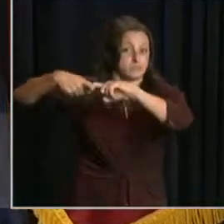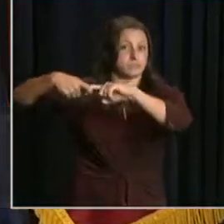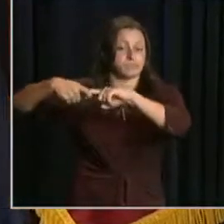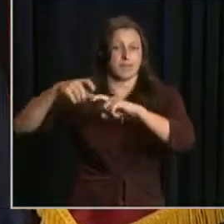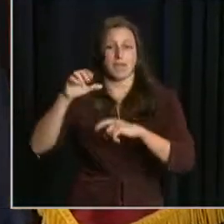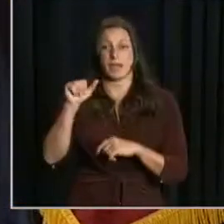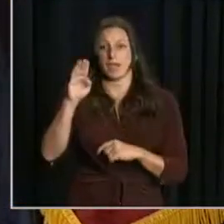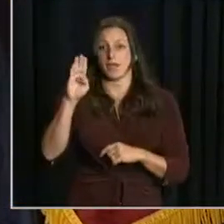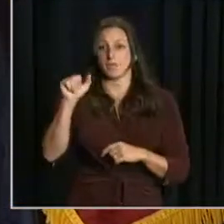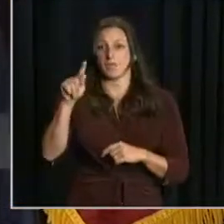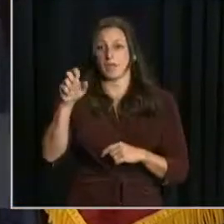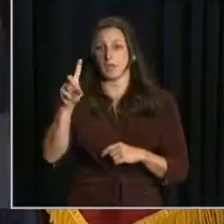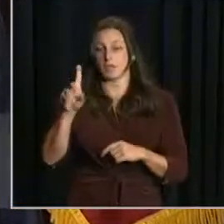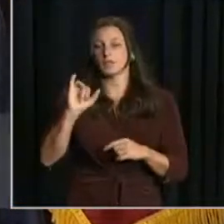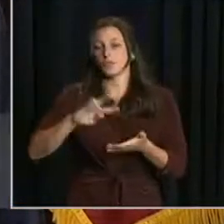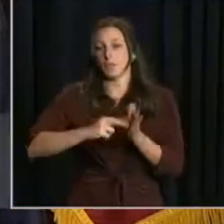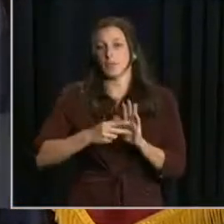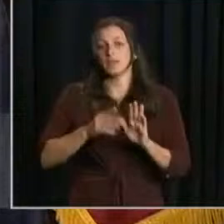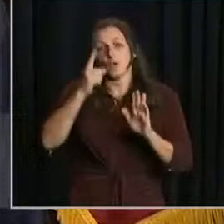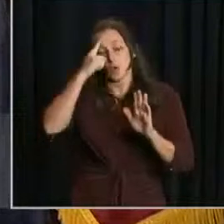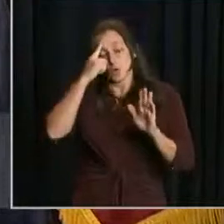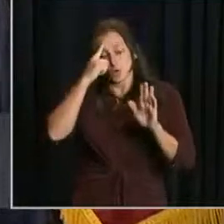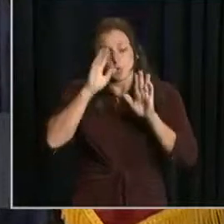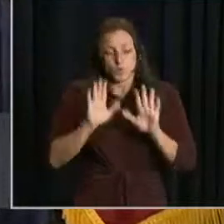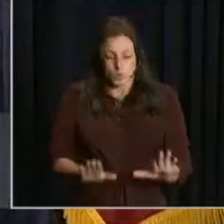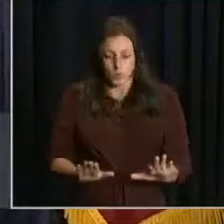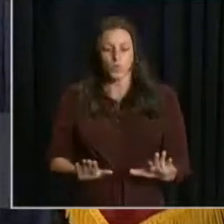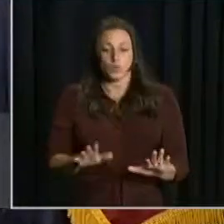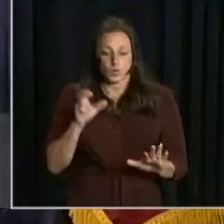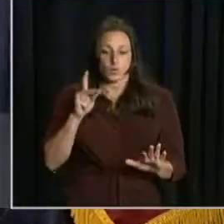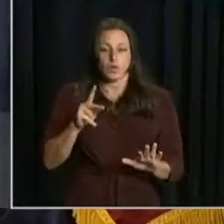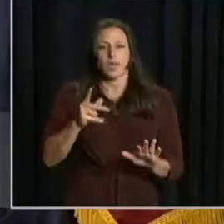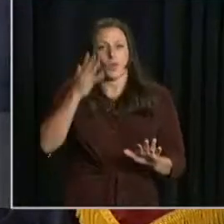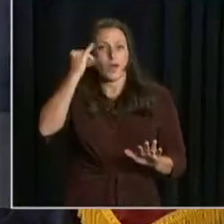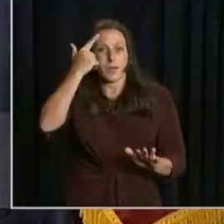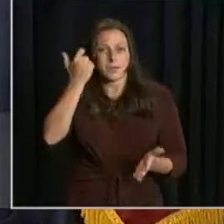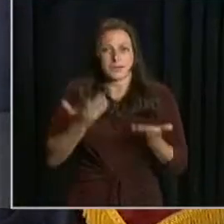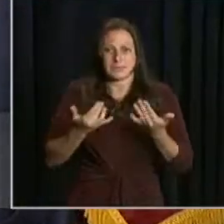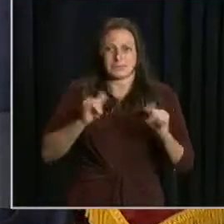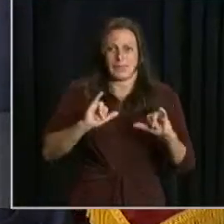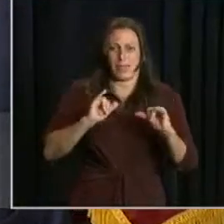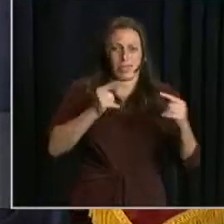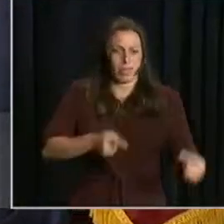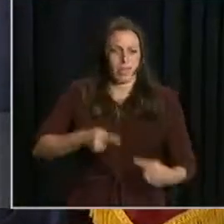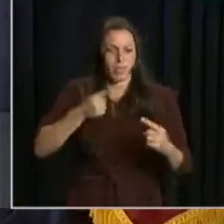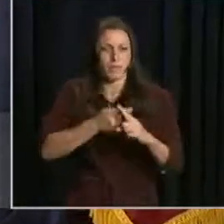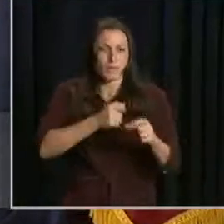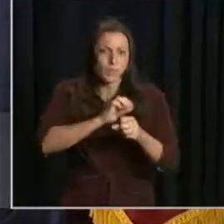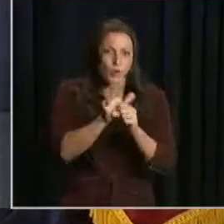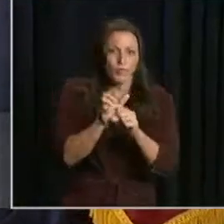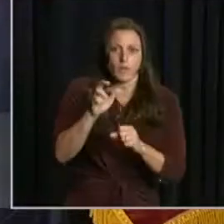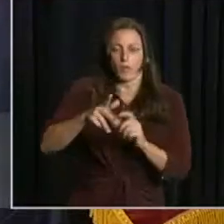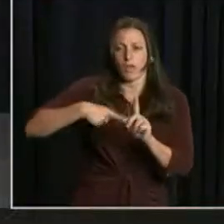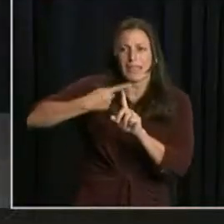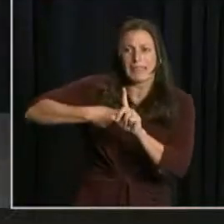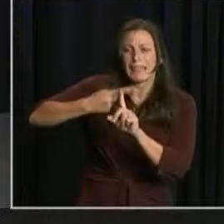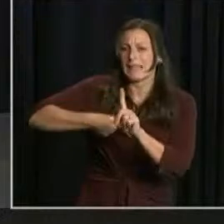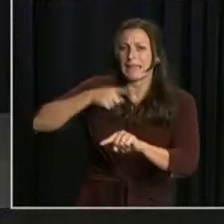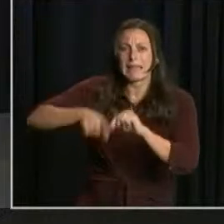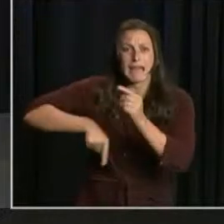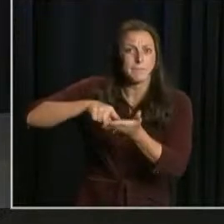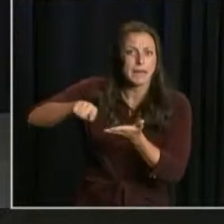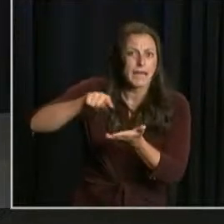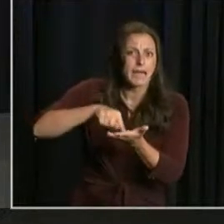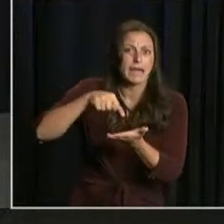It provides some additional peace of mind for folks who are still impacted by COVID or are having trouble paying rent. Yeah,